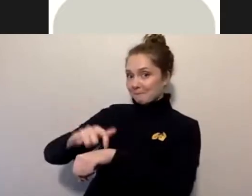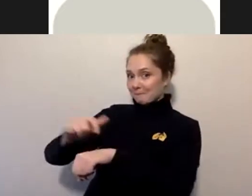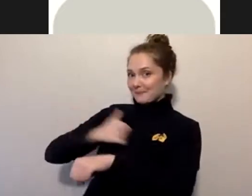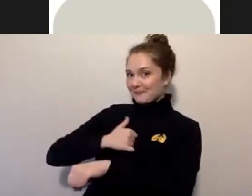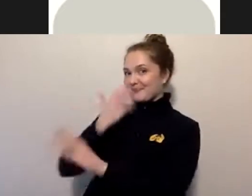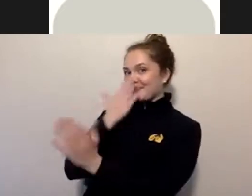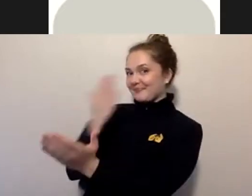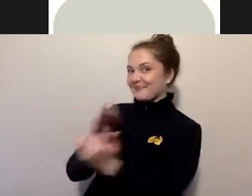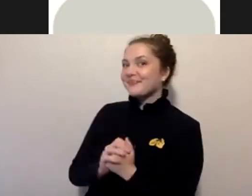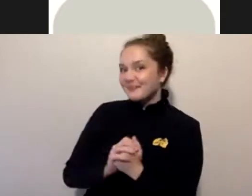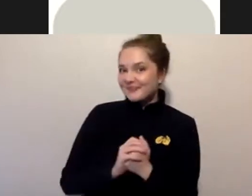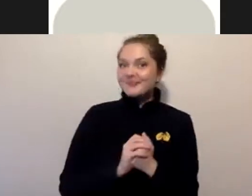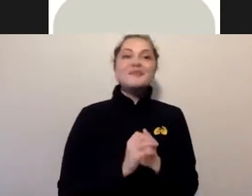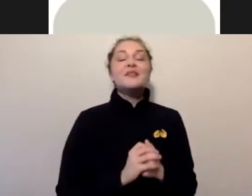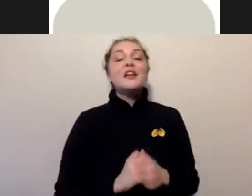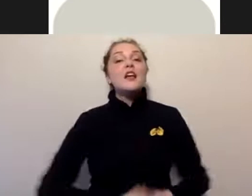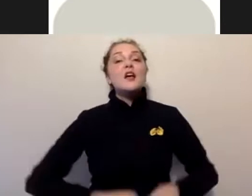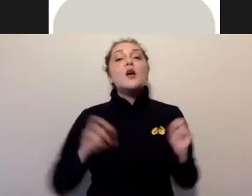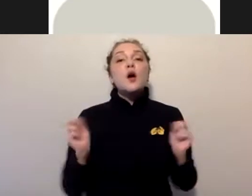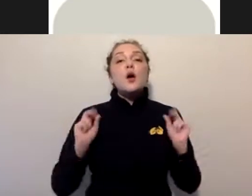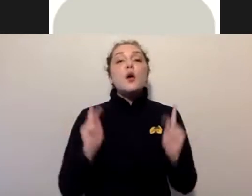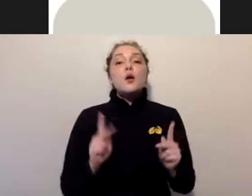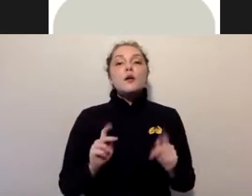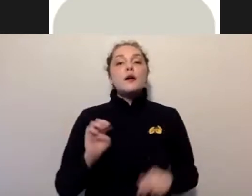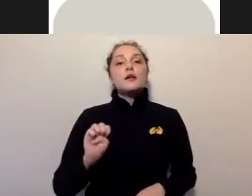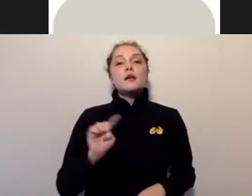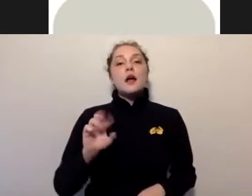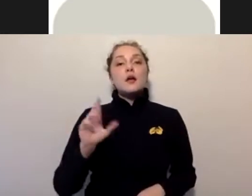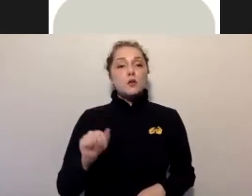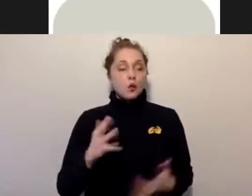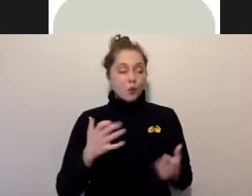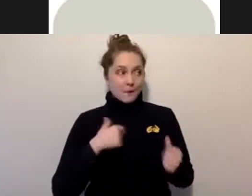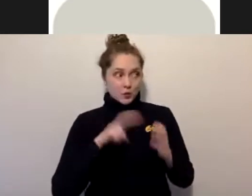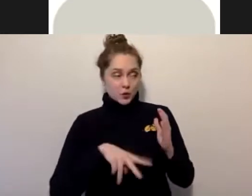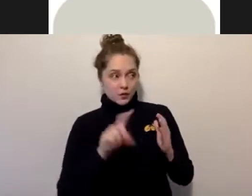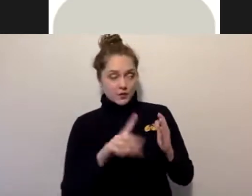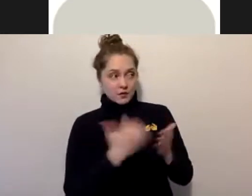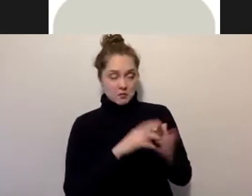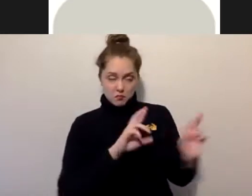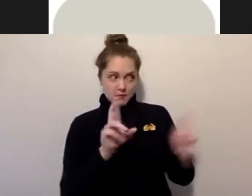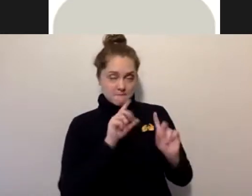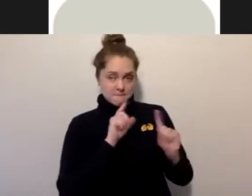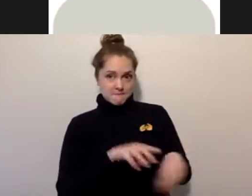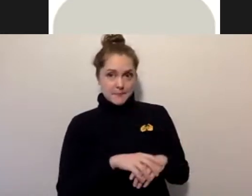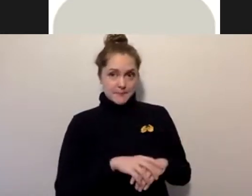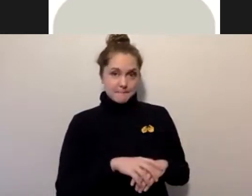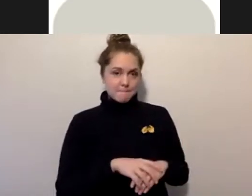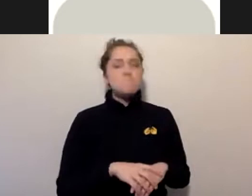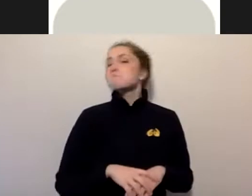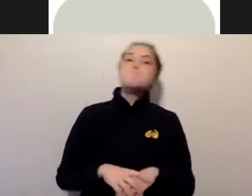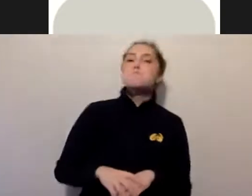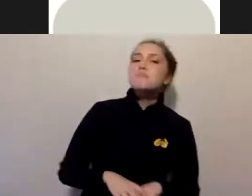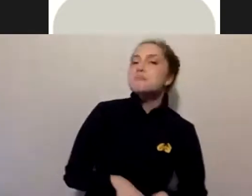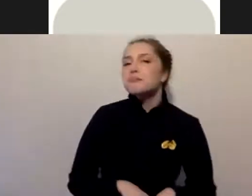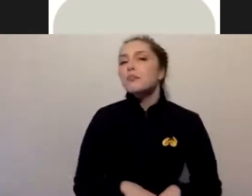you. All right. Ezra, would you like for me to read the question again, or are you ready to go? No,